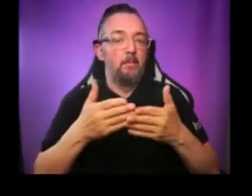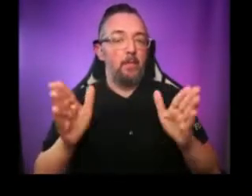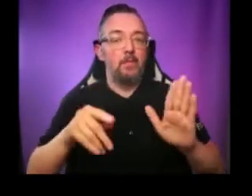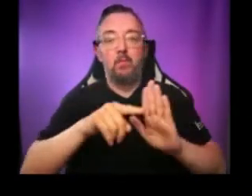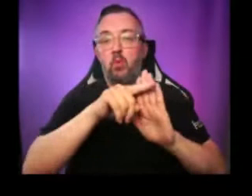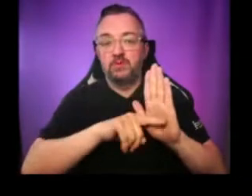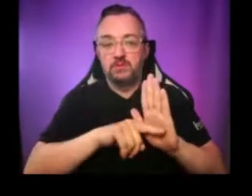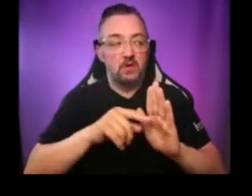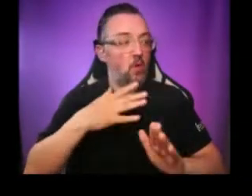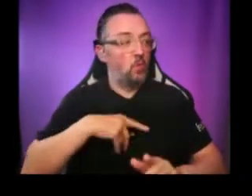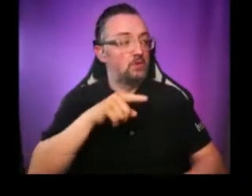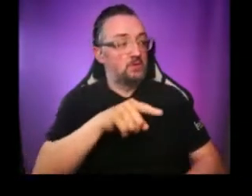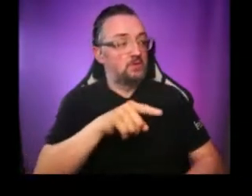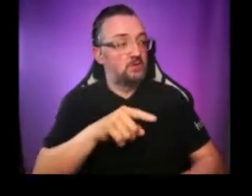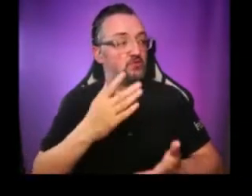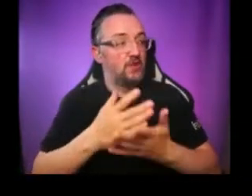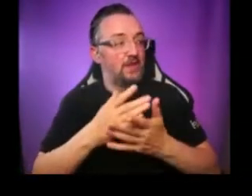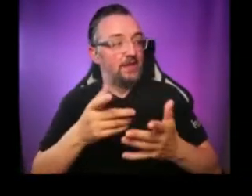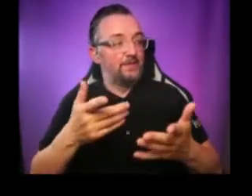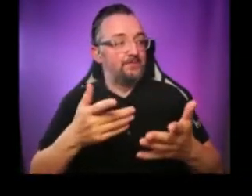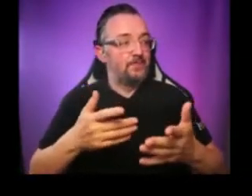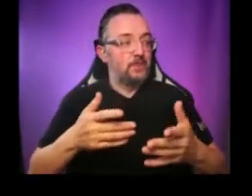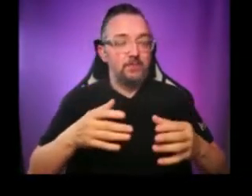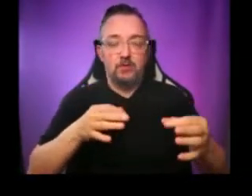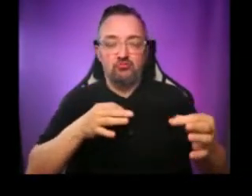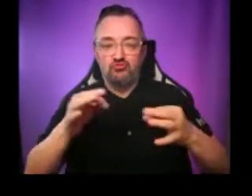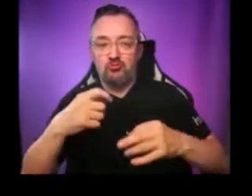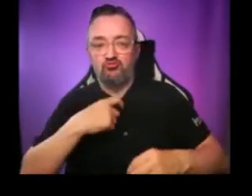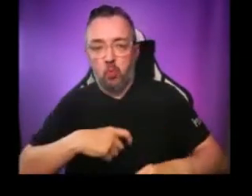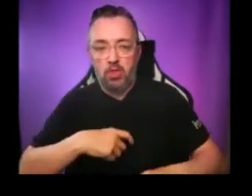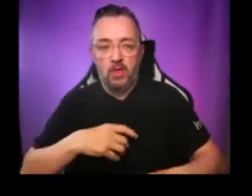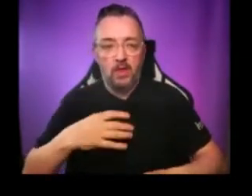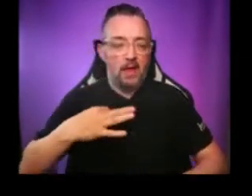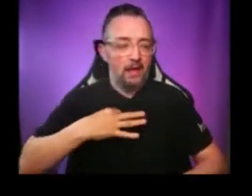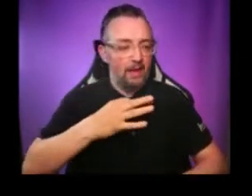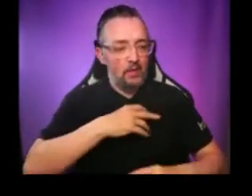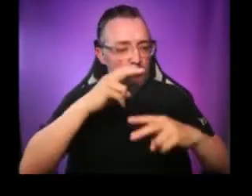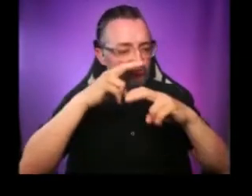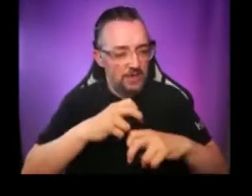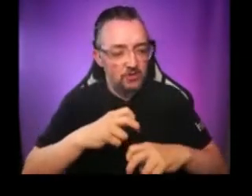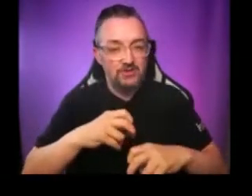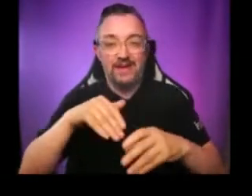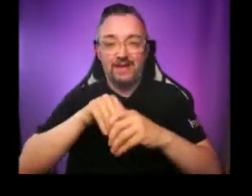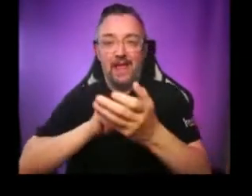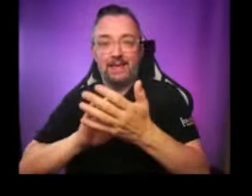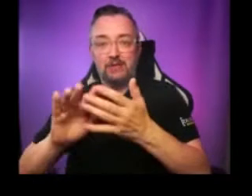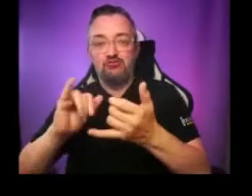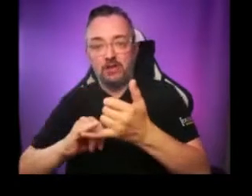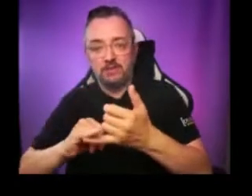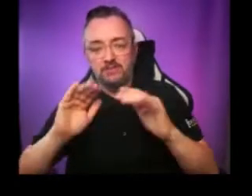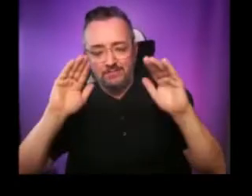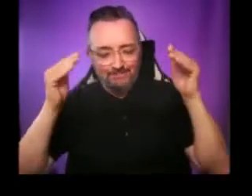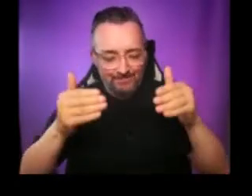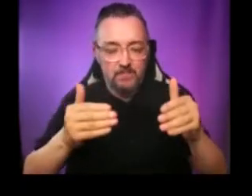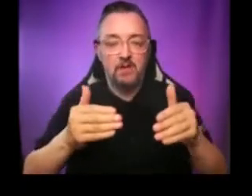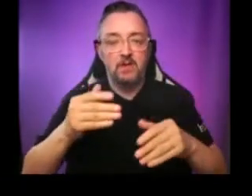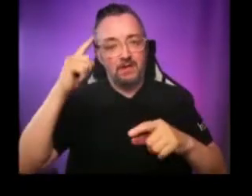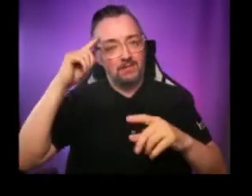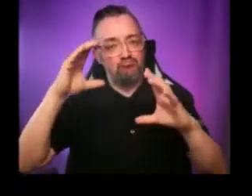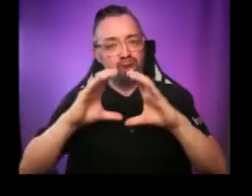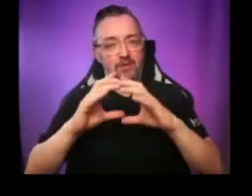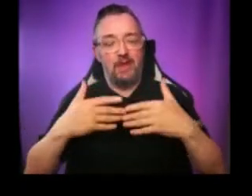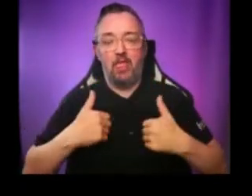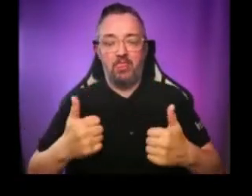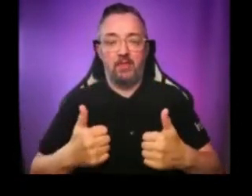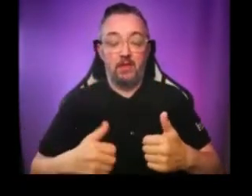brain health and dementia prevention across public health, clinical research, and in the NHS. The second is that we want to